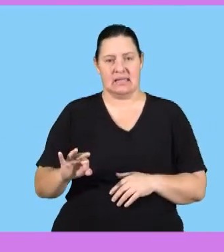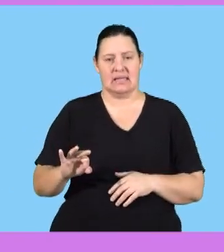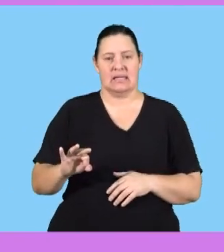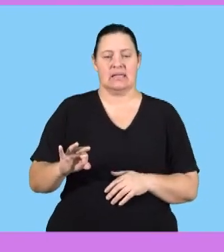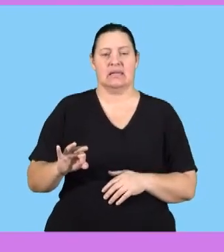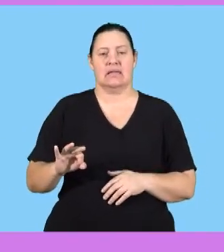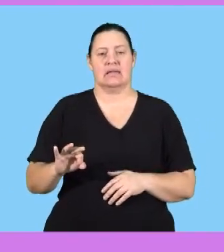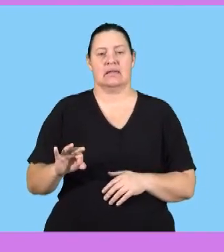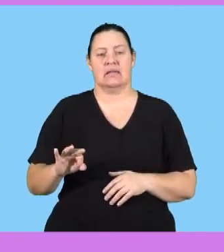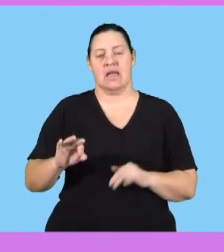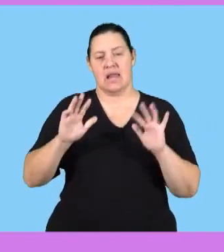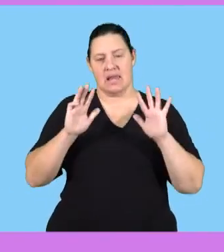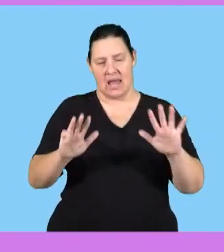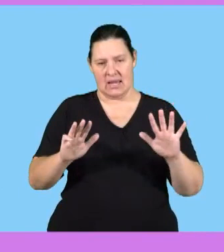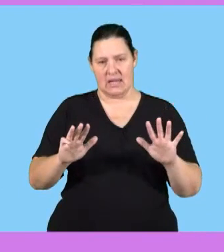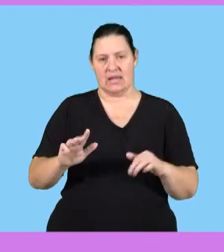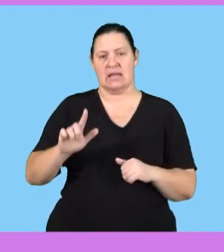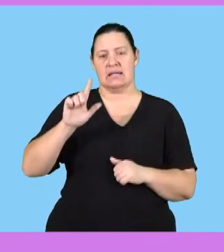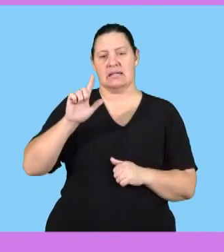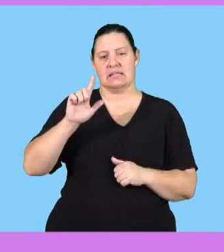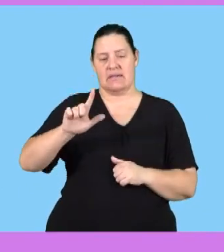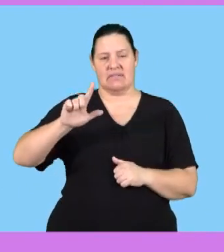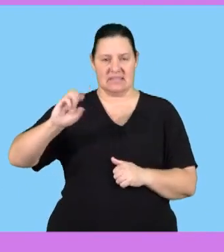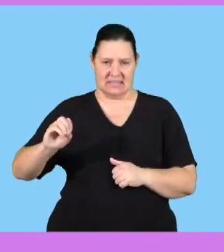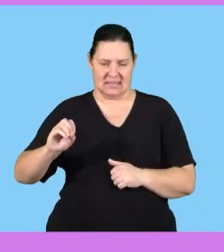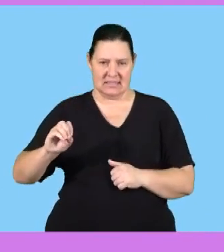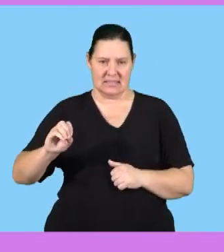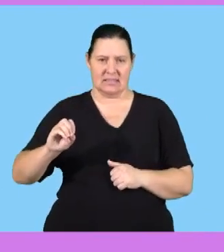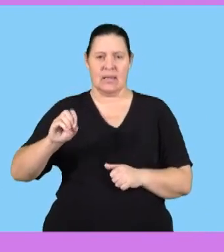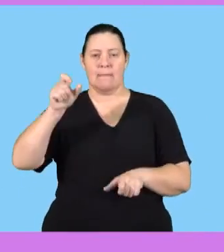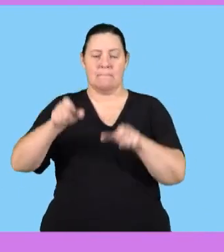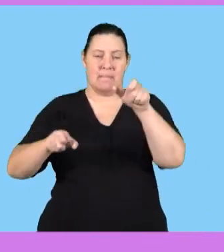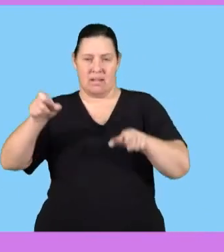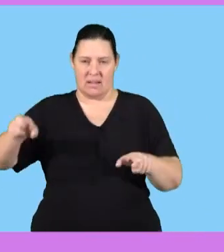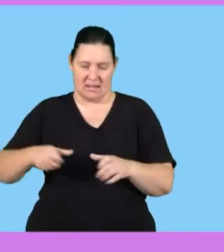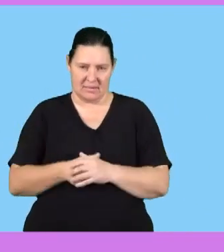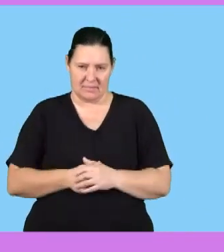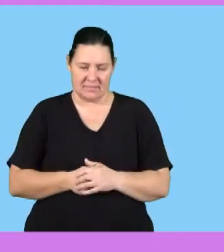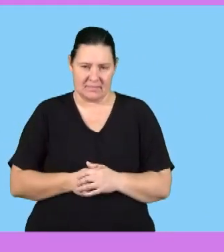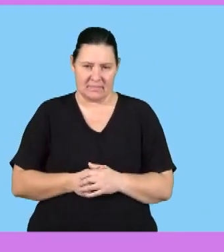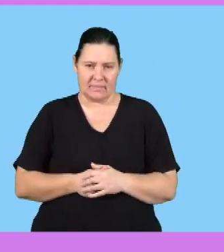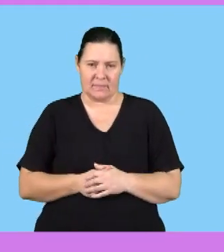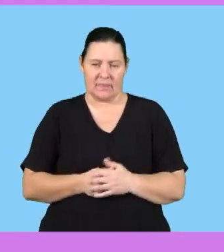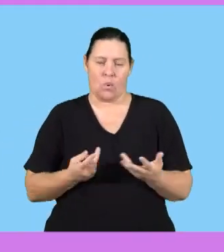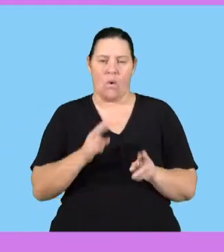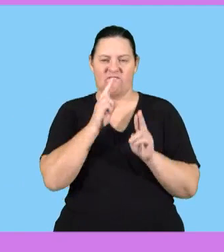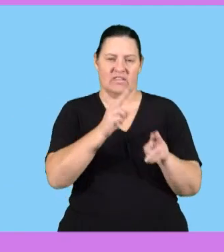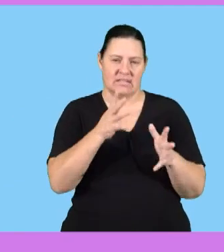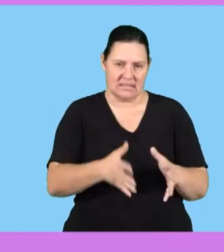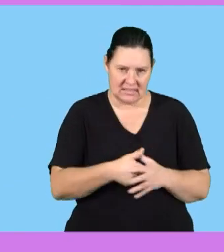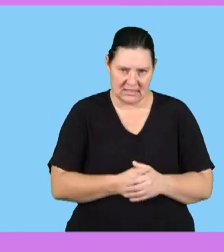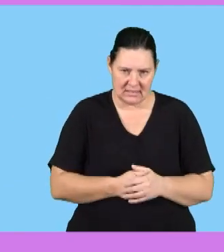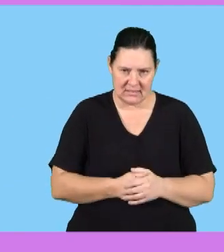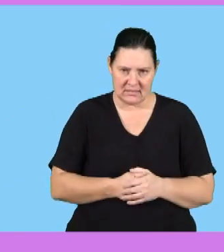663,917. And remember it says the total number of visitors. So I'll write